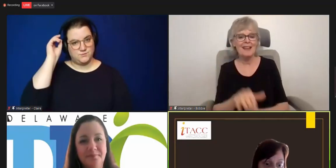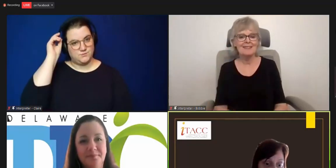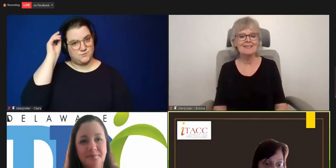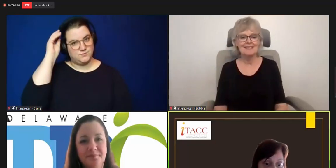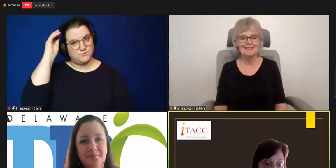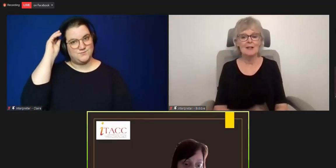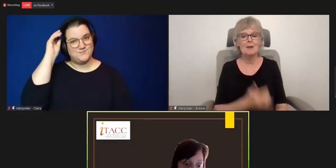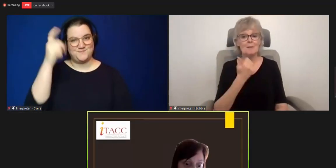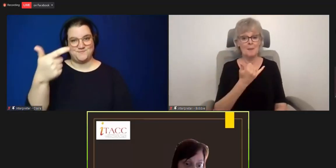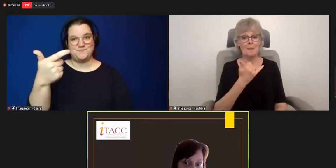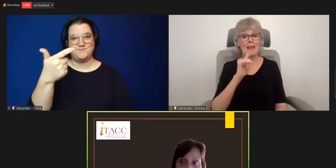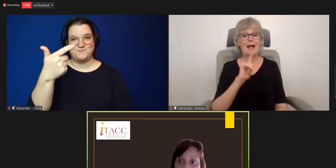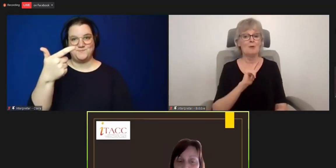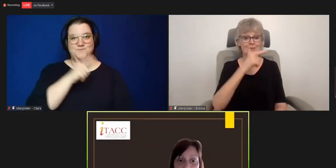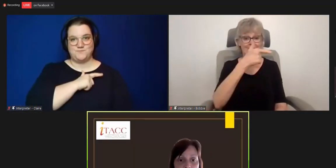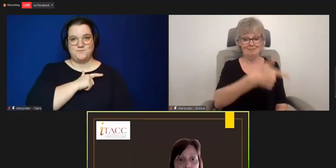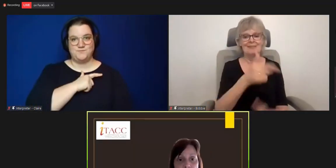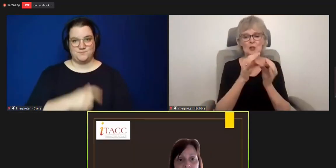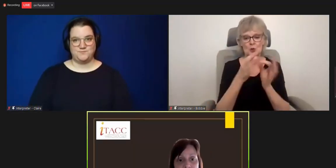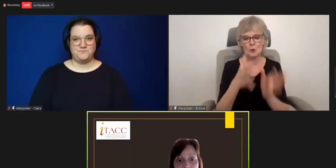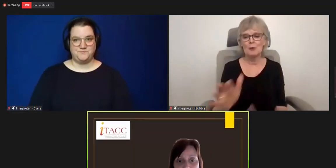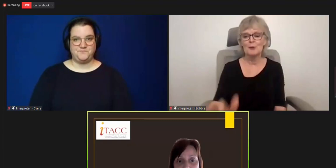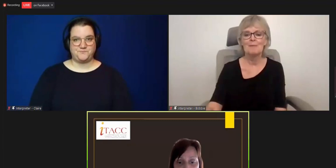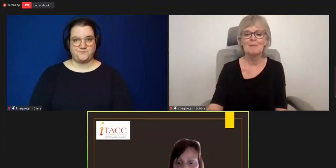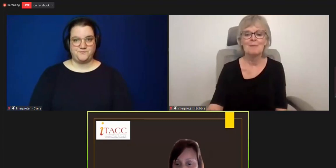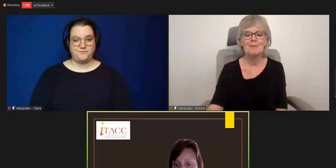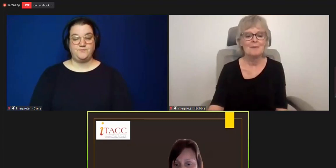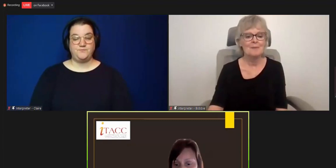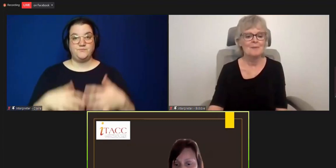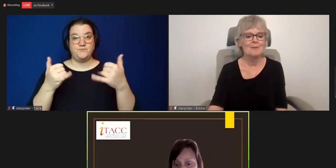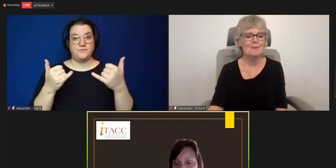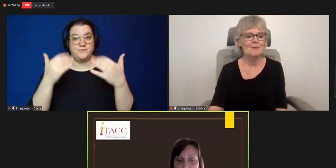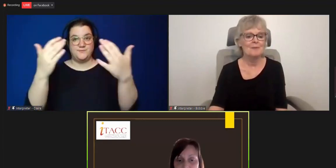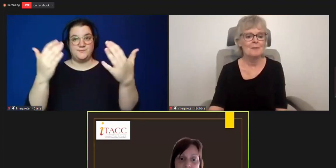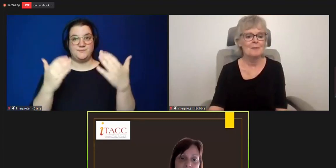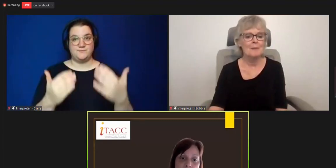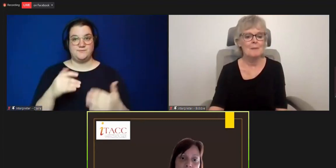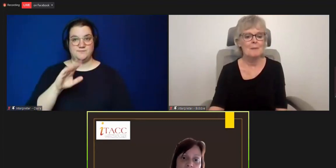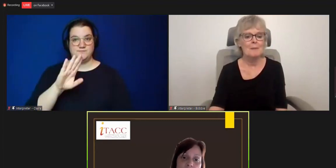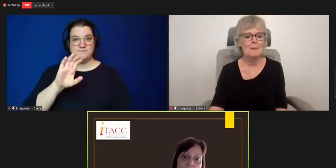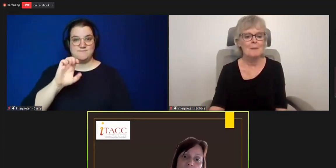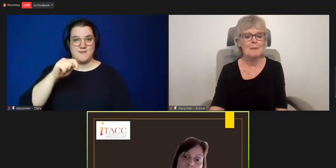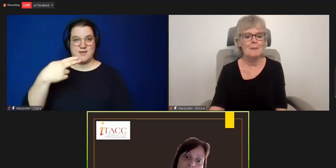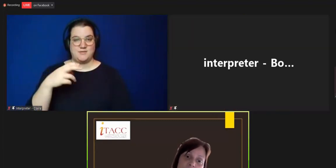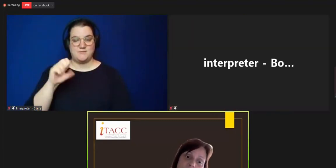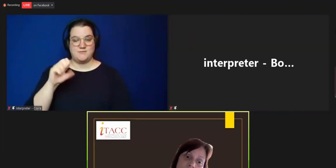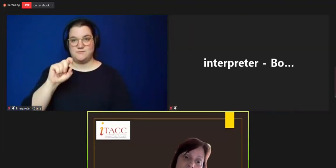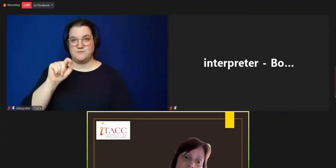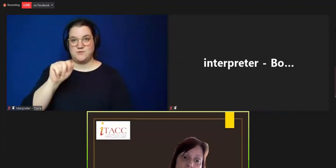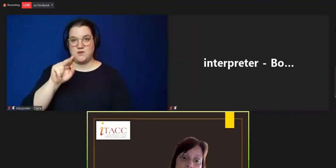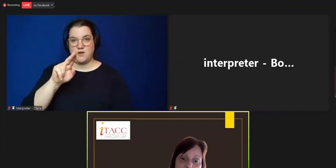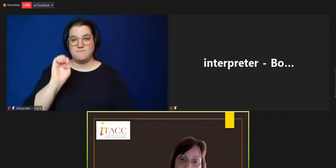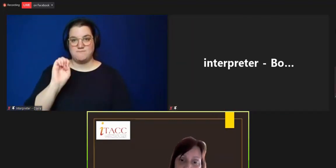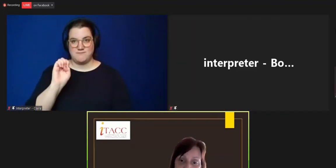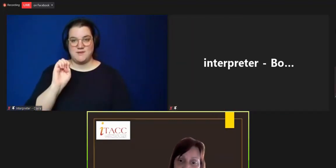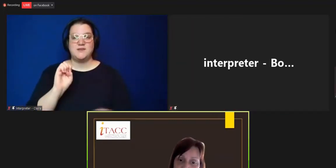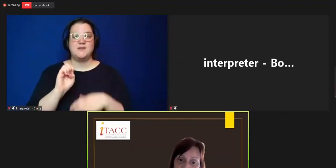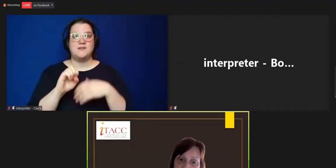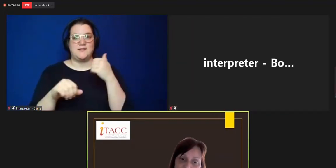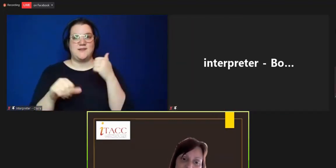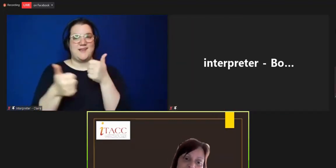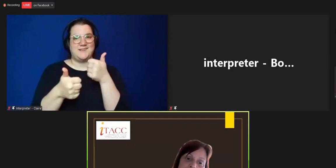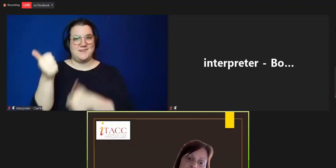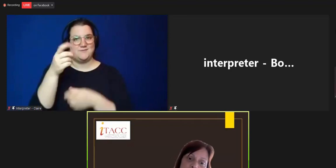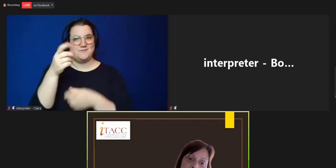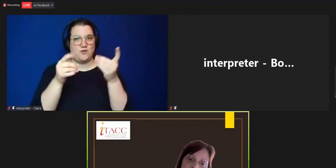now I'd like to move on to Beth Stalvey, the Executive Director of the Texas Developmental Disabilities